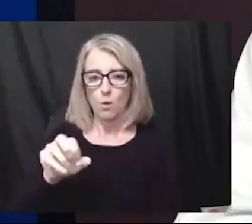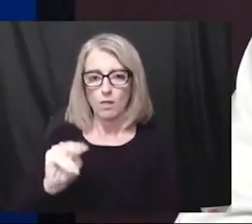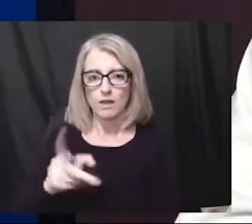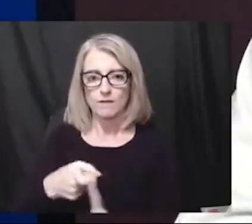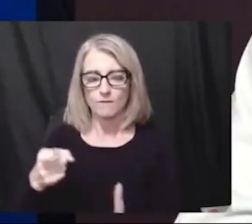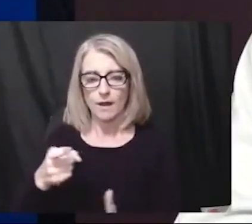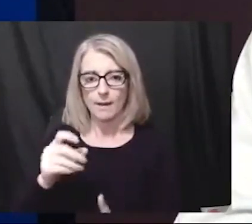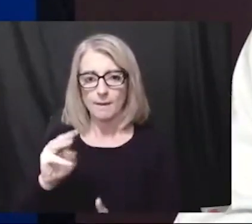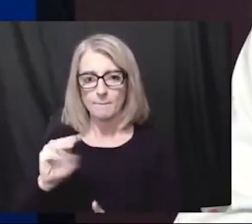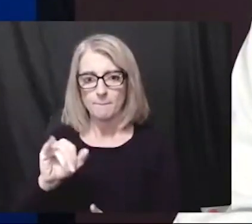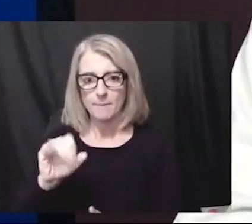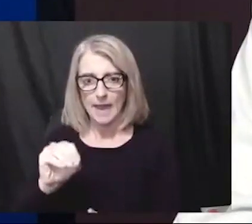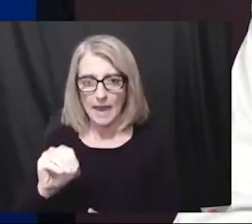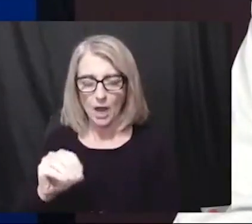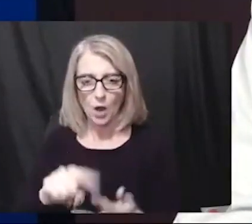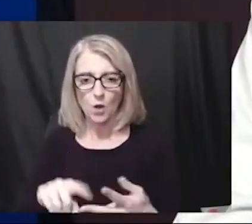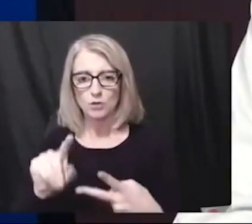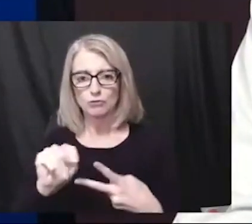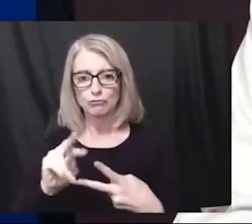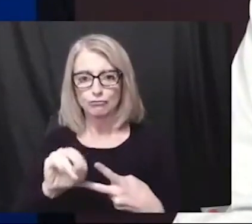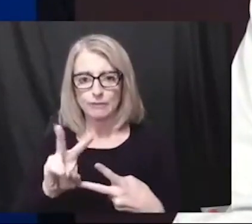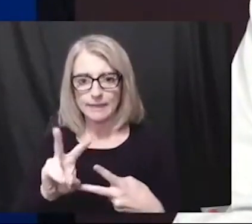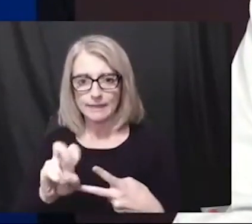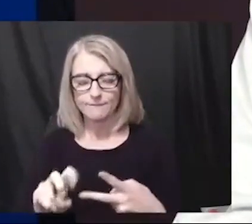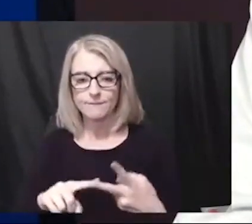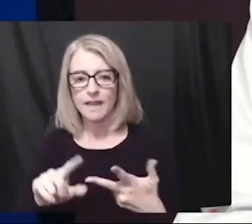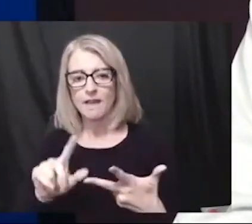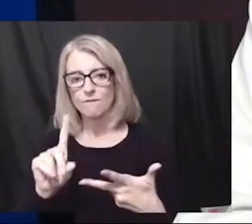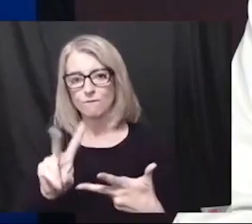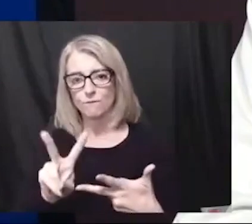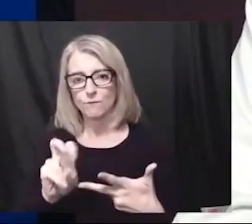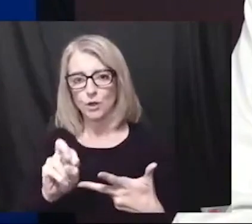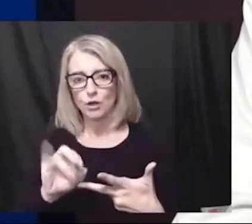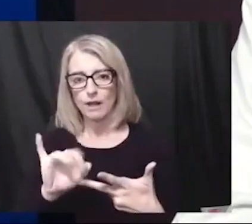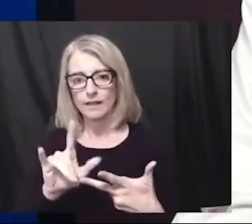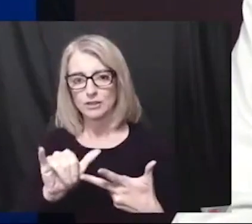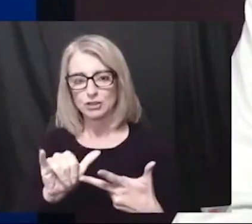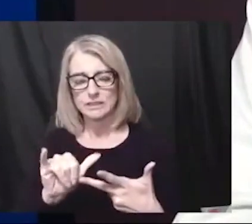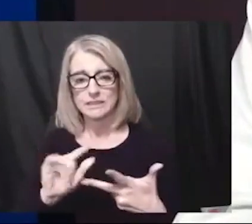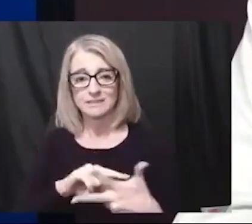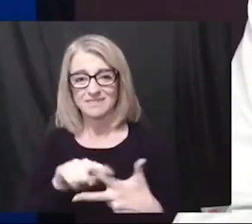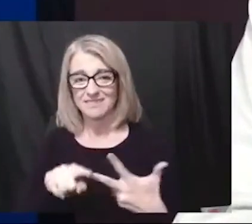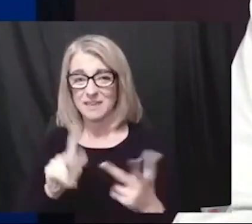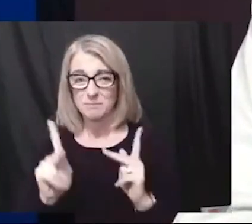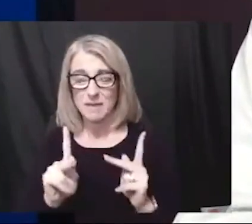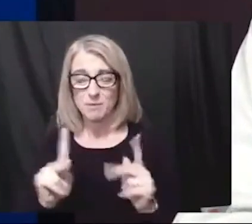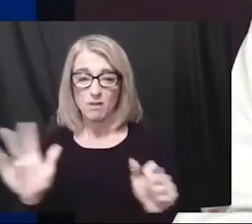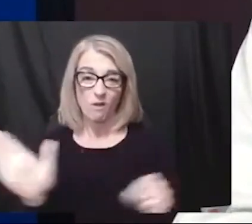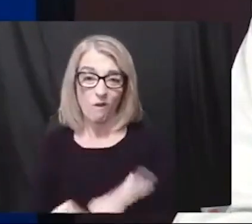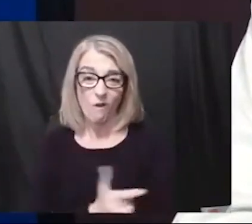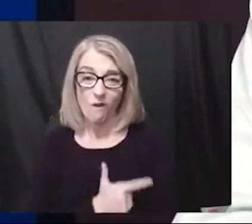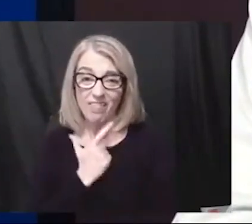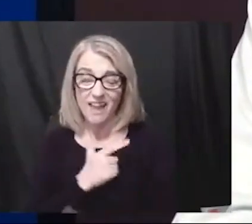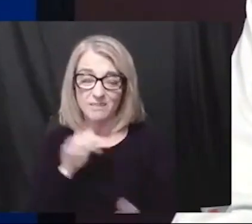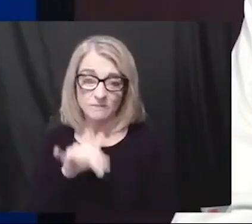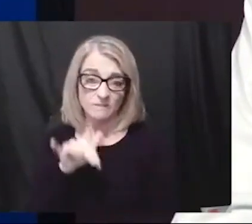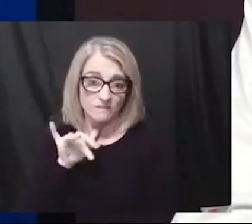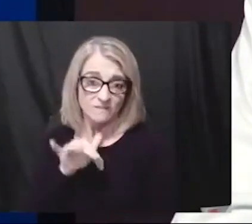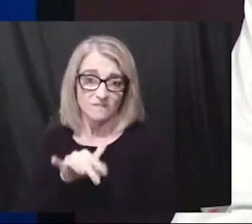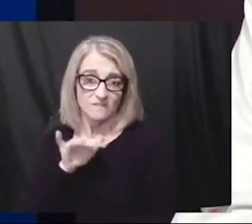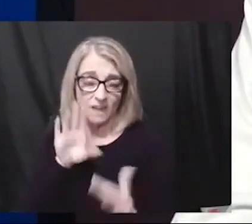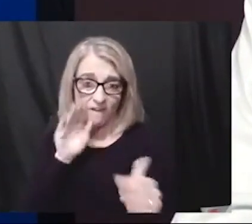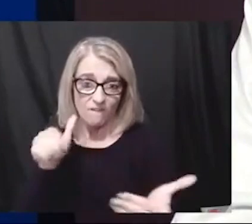this. And really, any possible side effect or down effect of the vaccinations is extremely rare, just as you